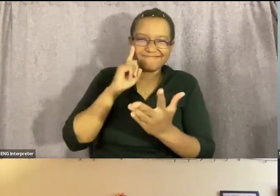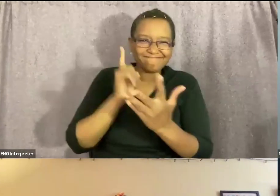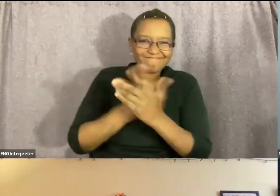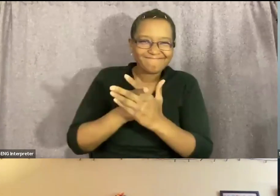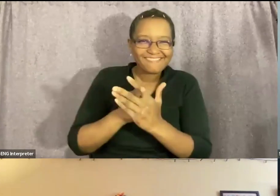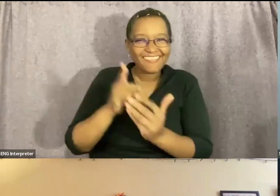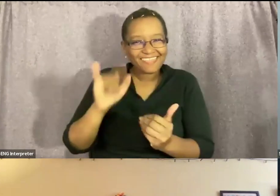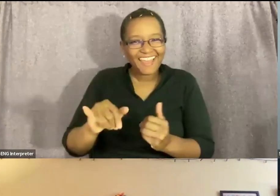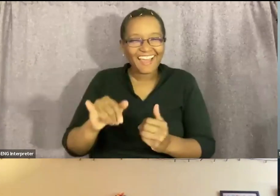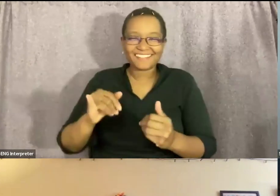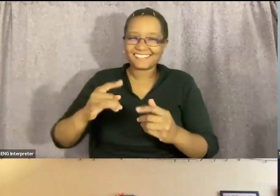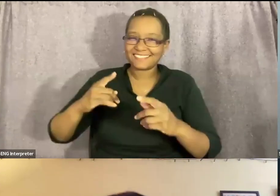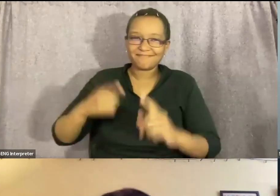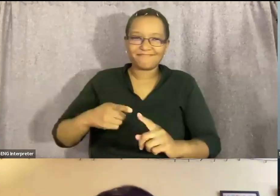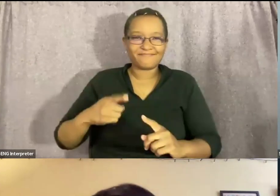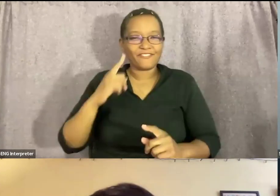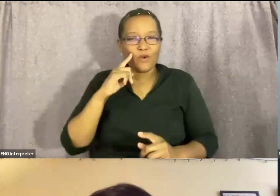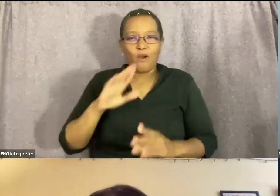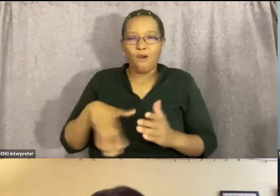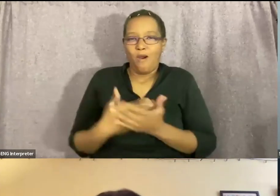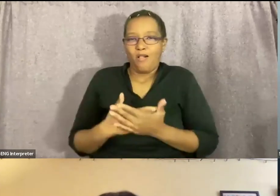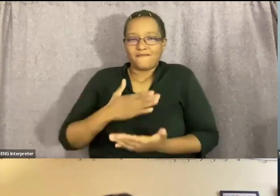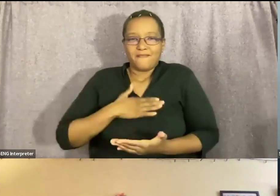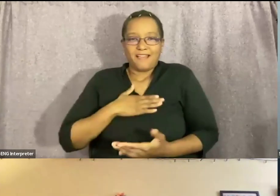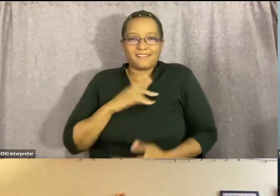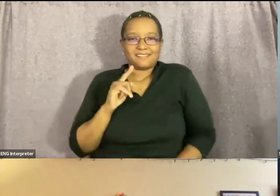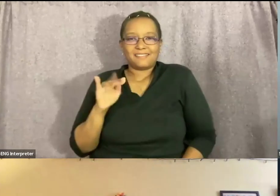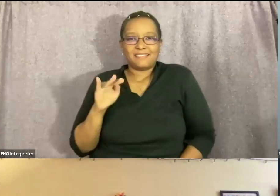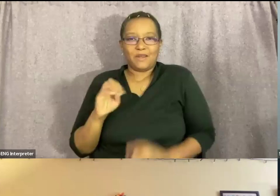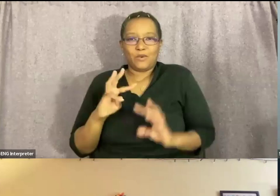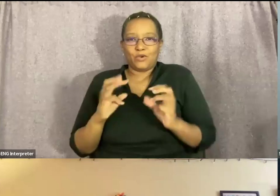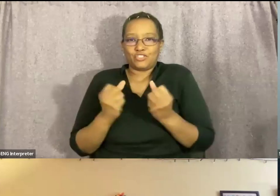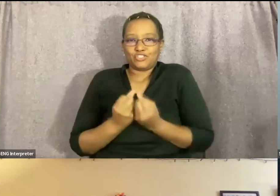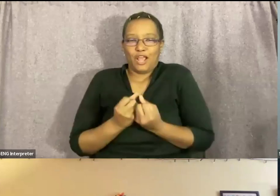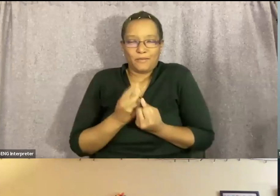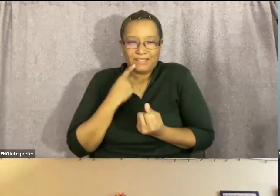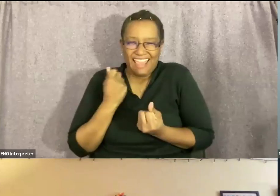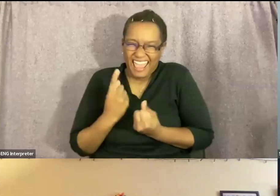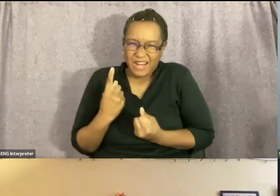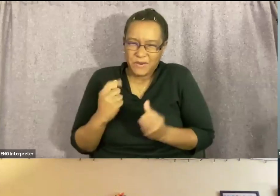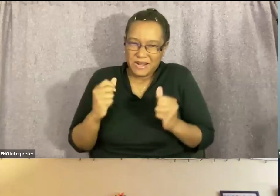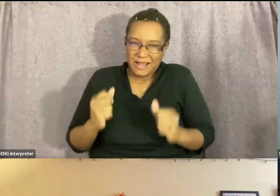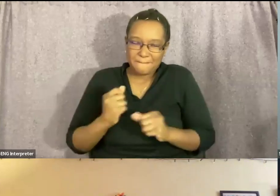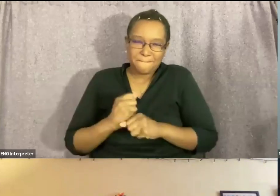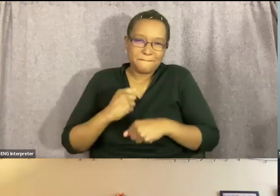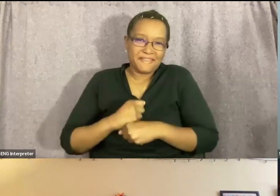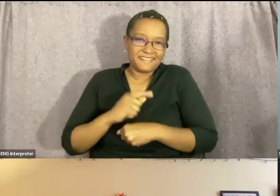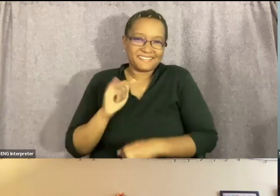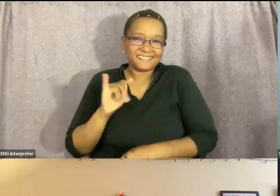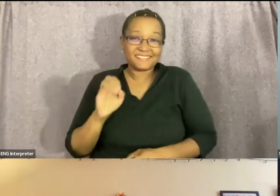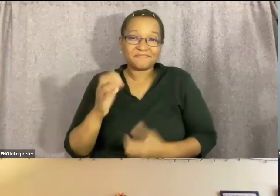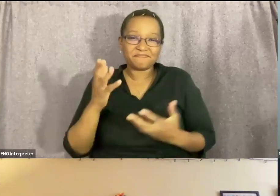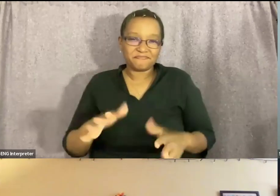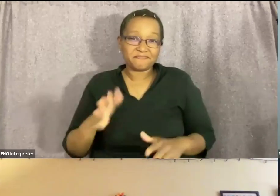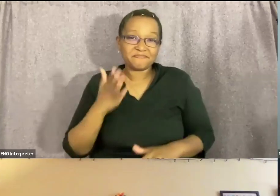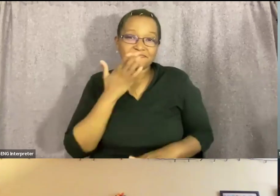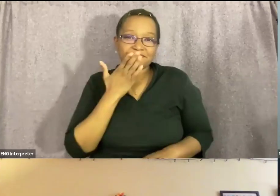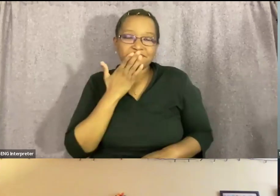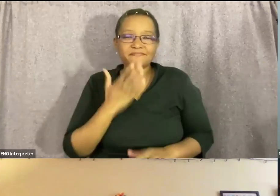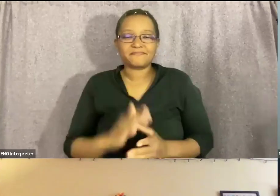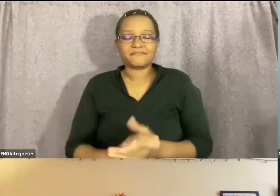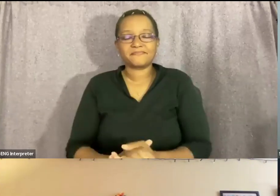that anyone can make a zine, anyone can tell their stories. Zines are a great way to do that if